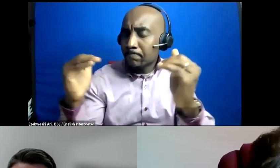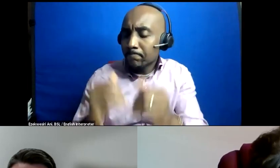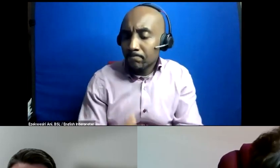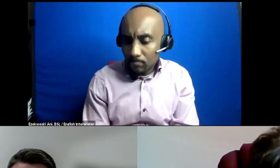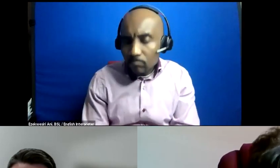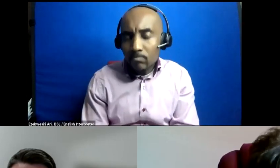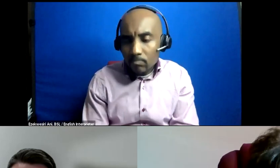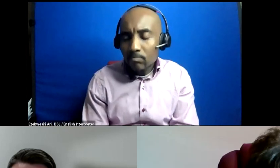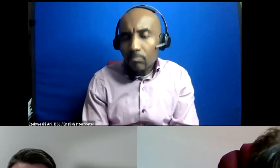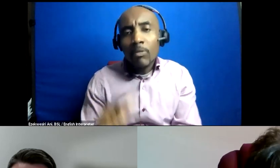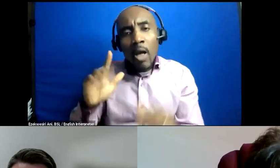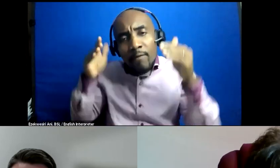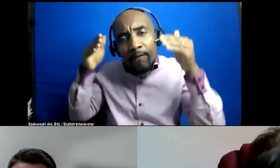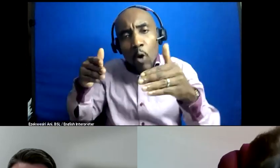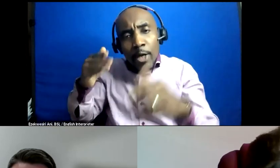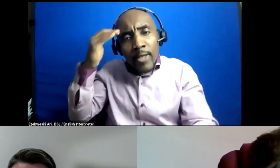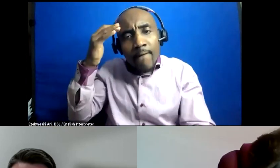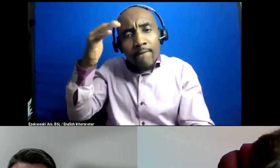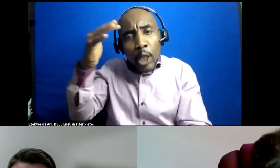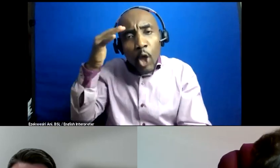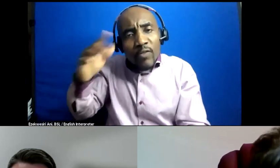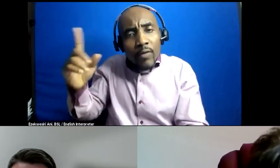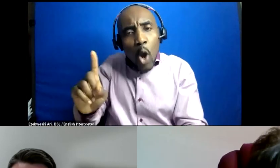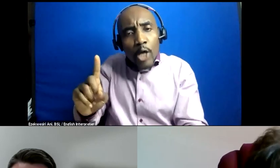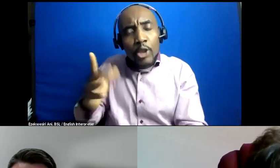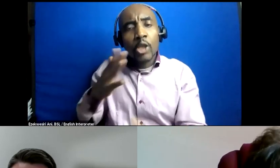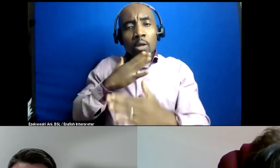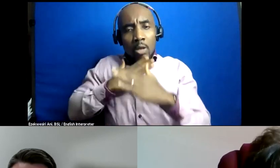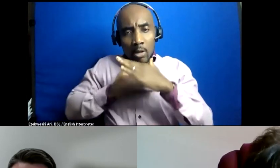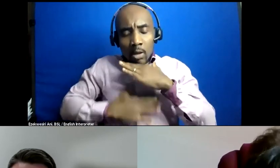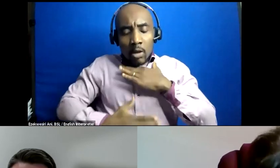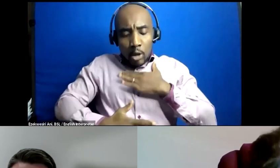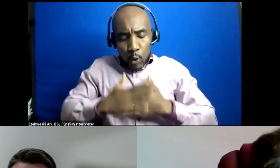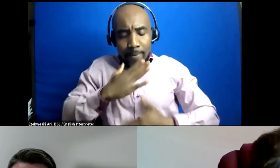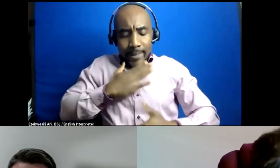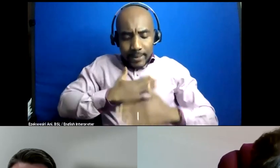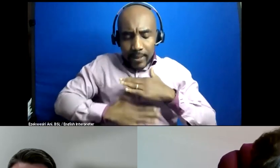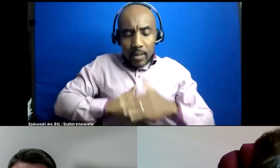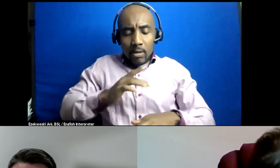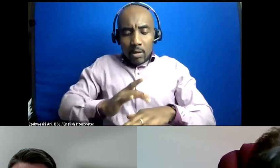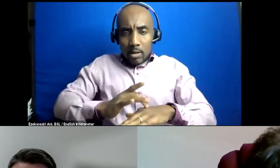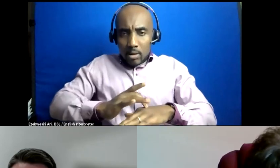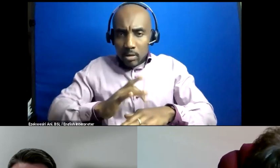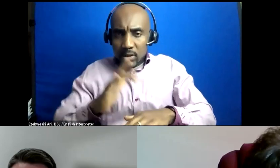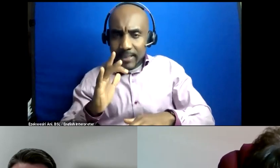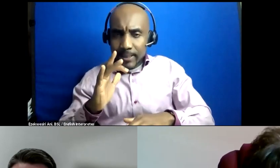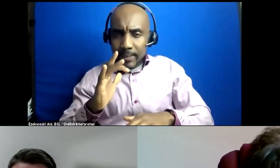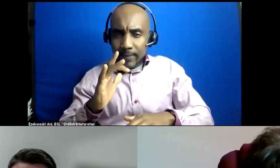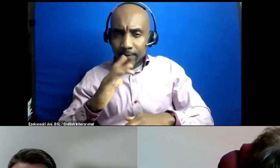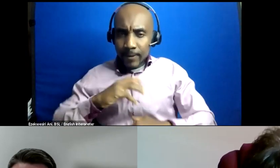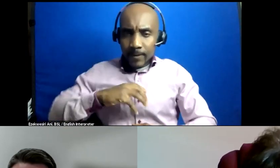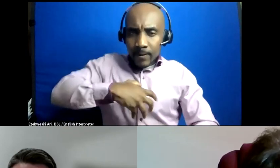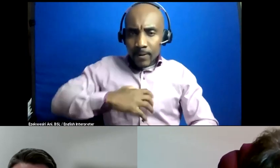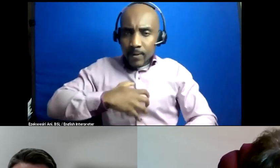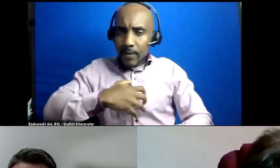driving this focus is one of humility and sensitivity, and not looking for answers